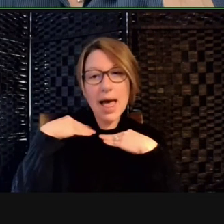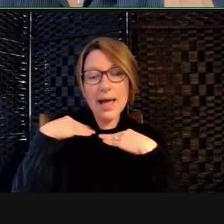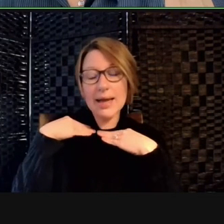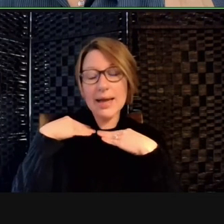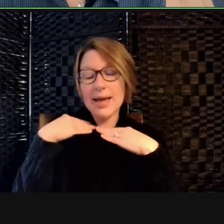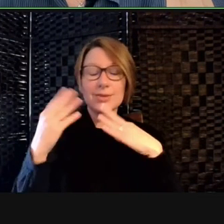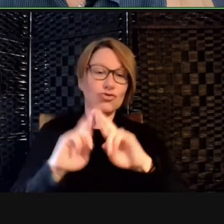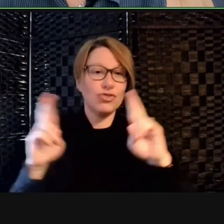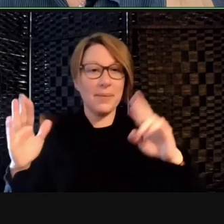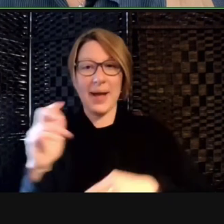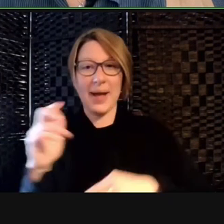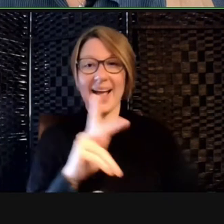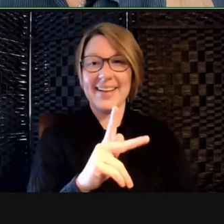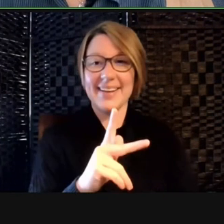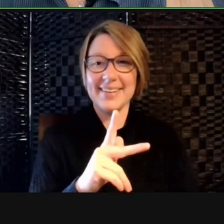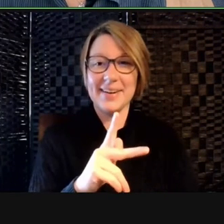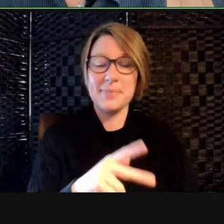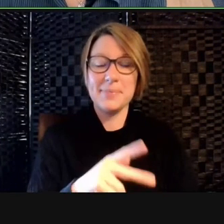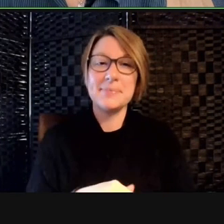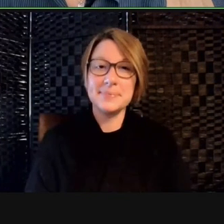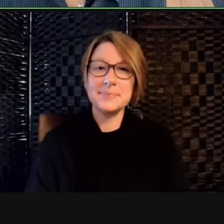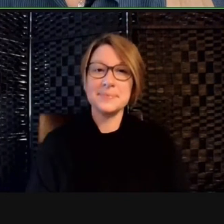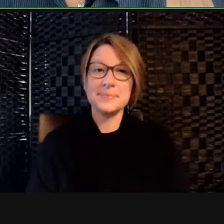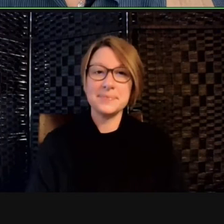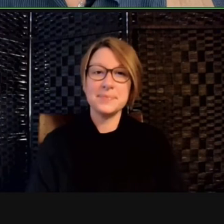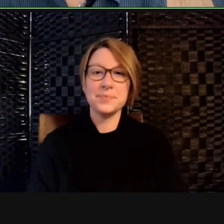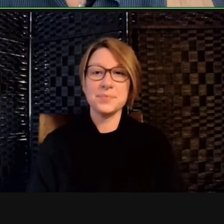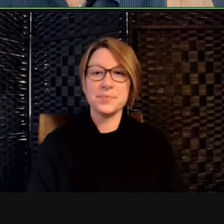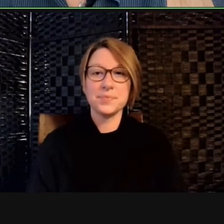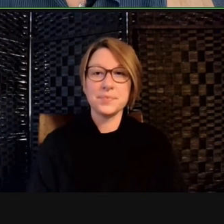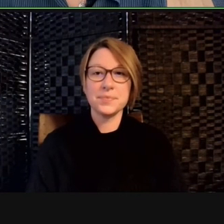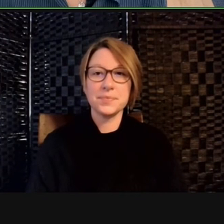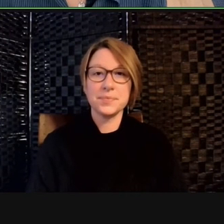to come back. So,